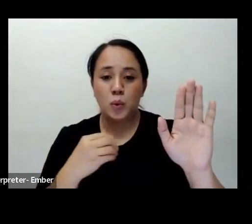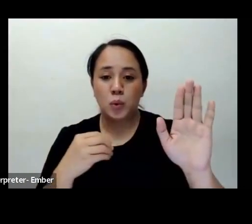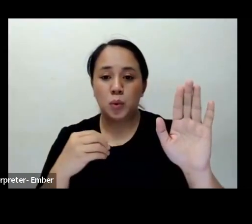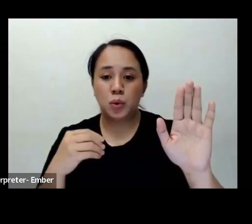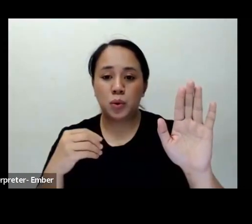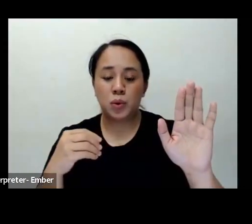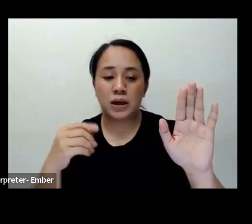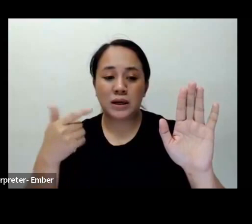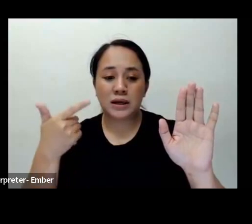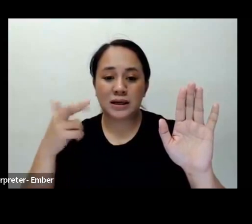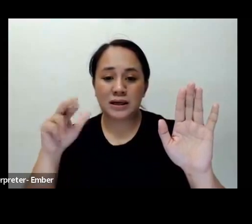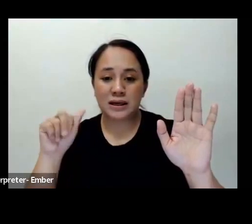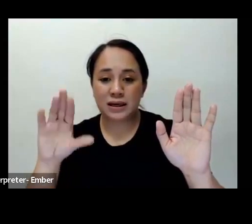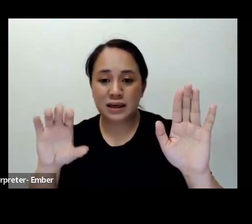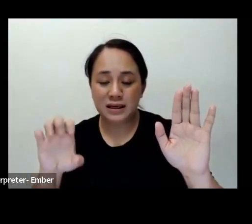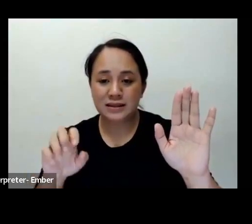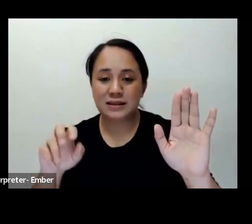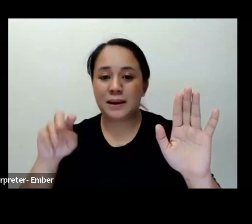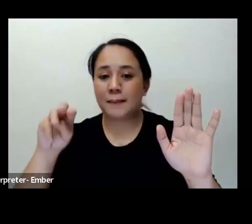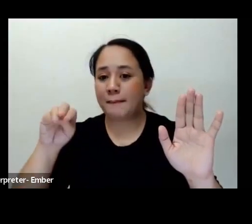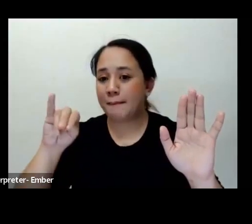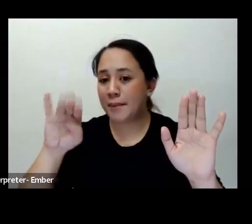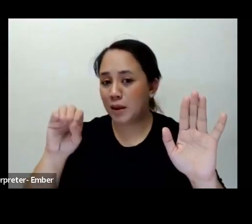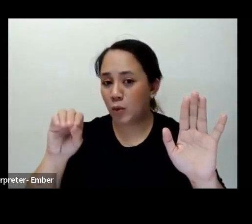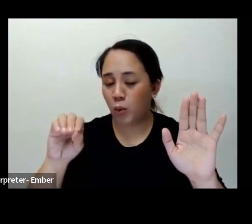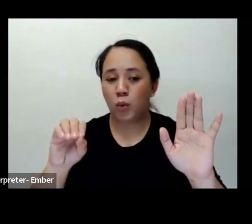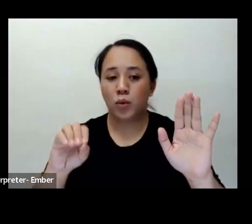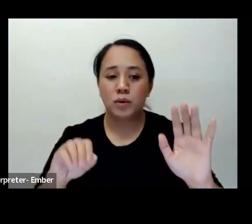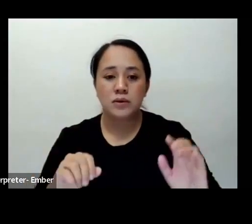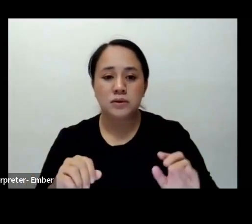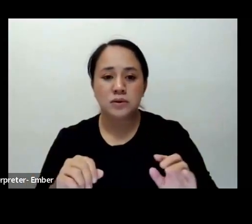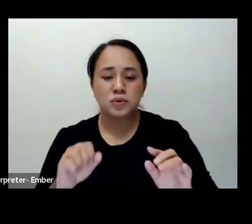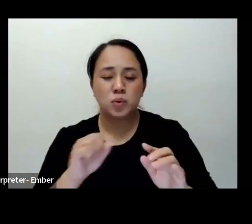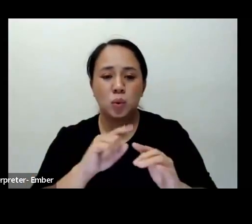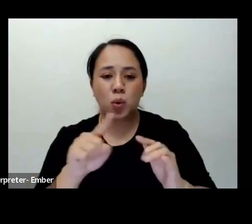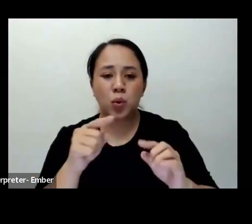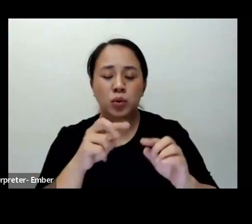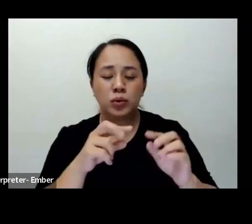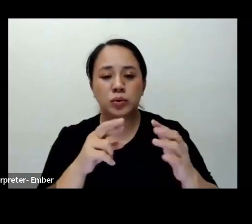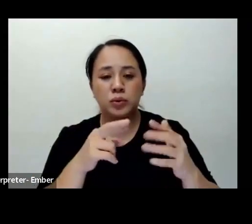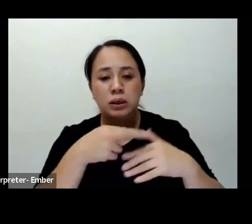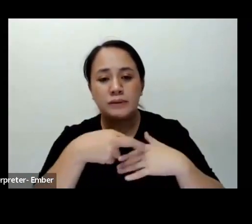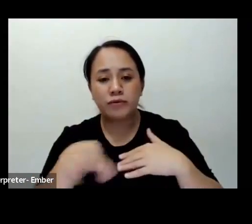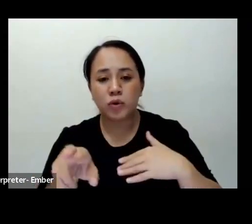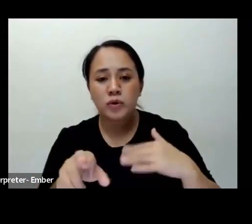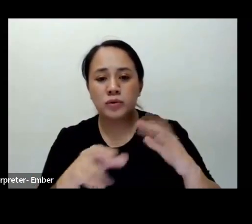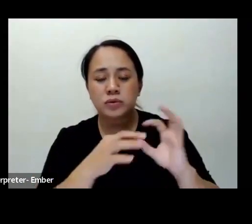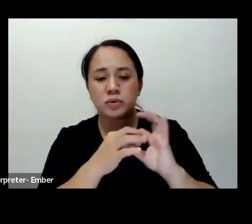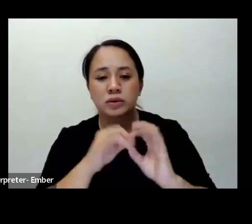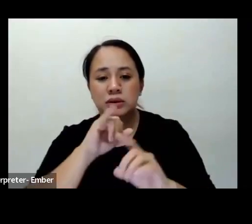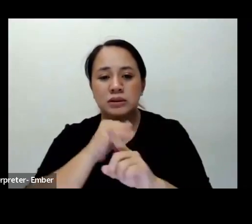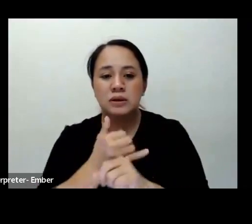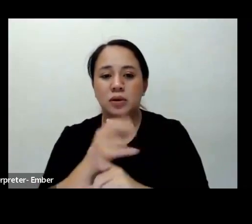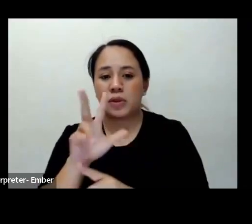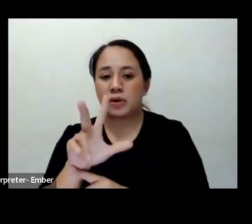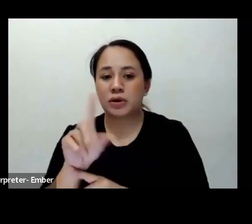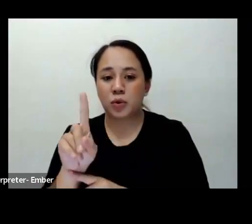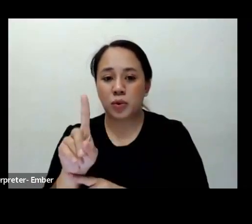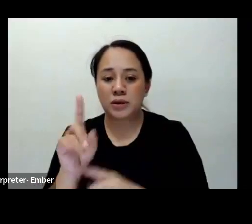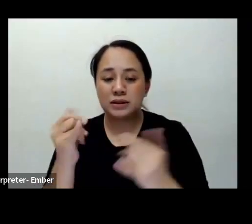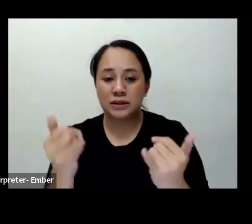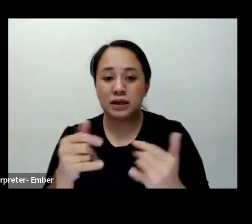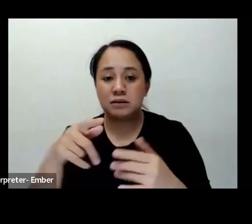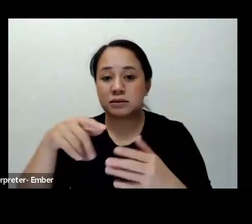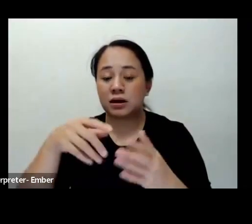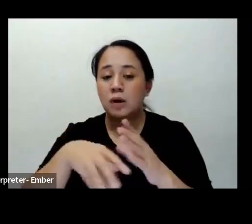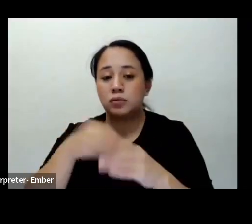Grace, Professor Miko, all refer to January 31 release by